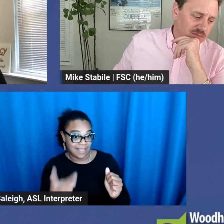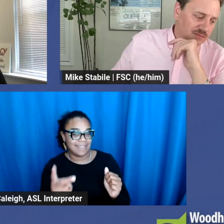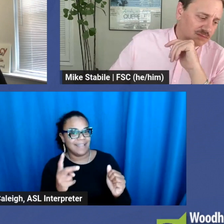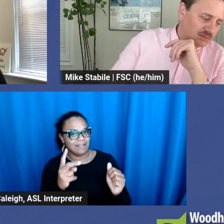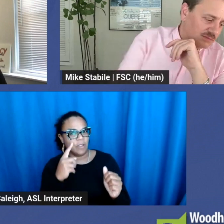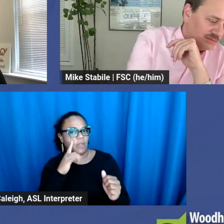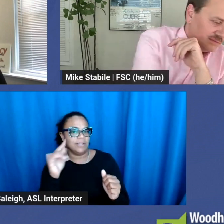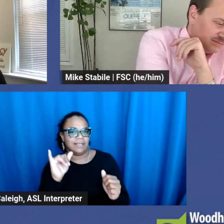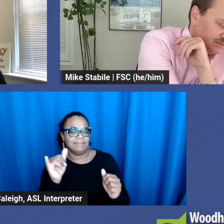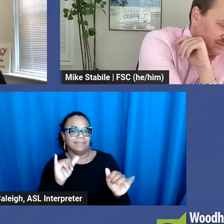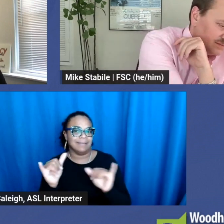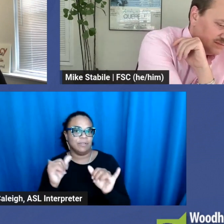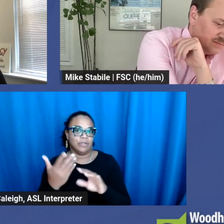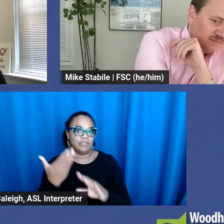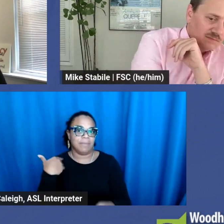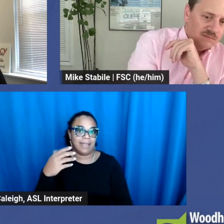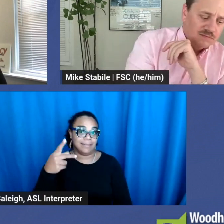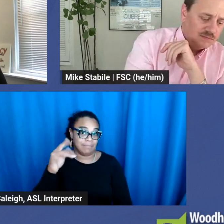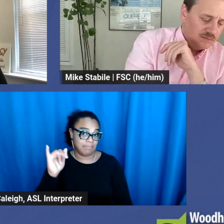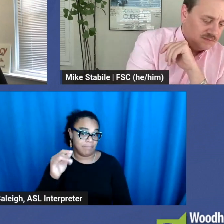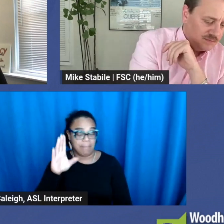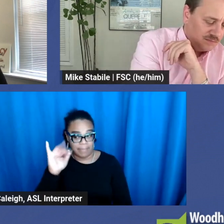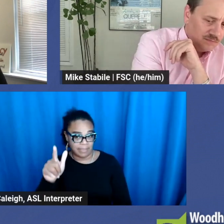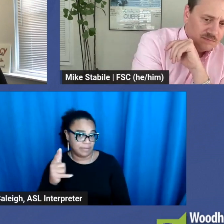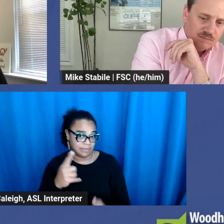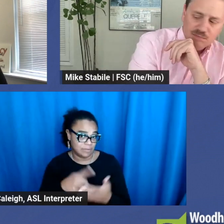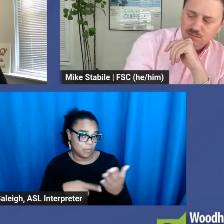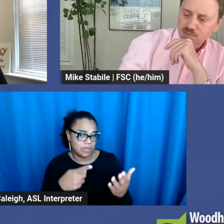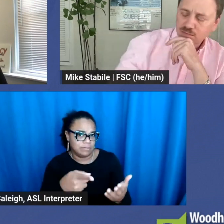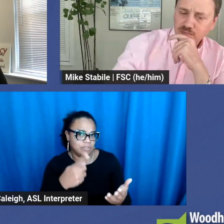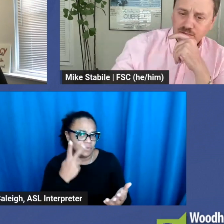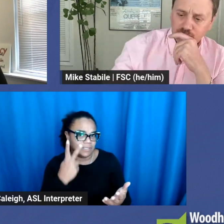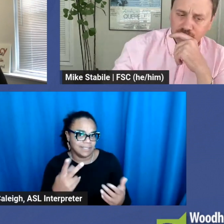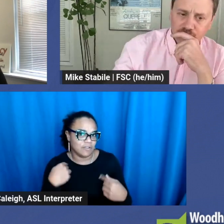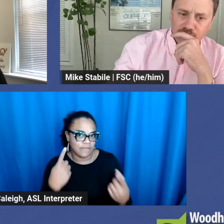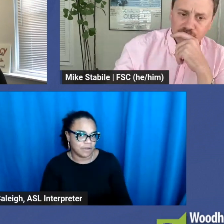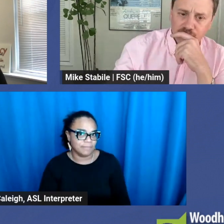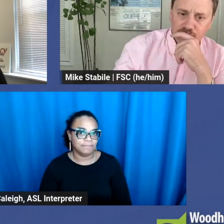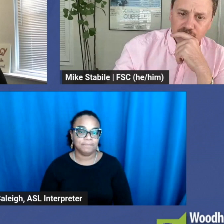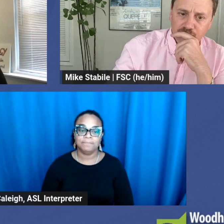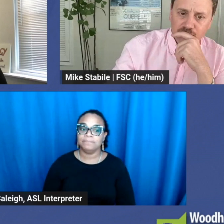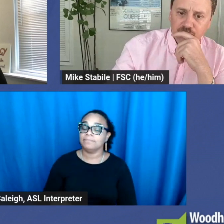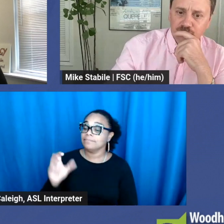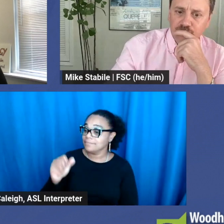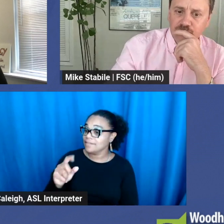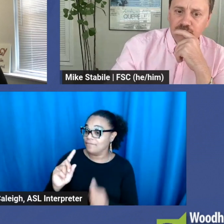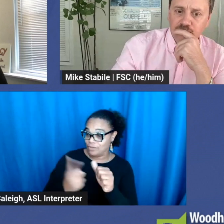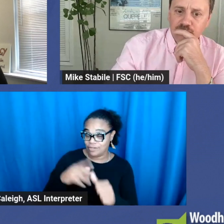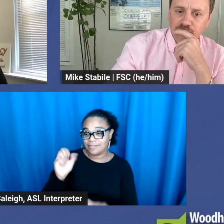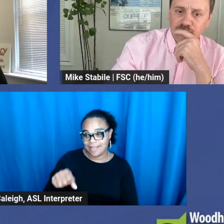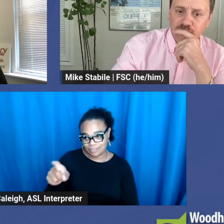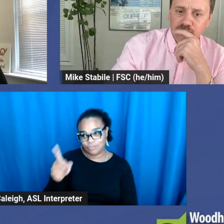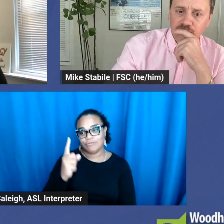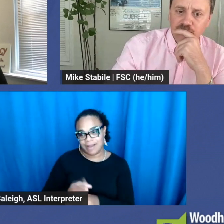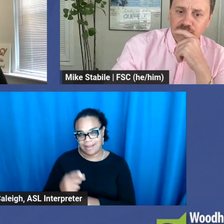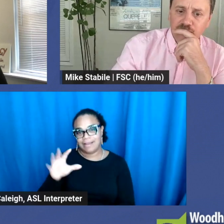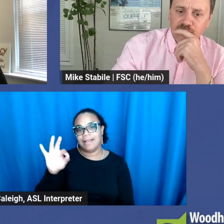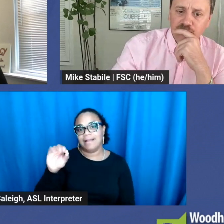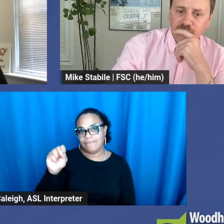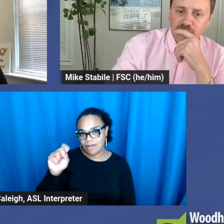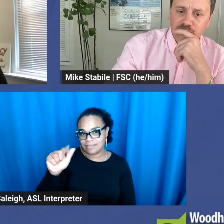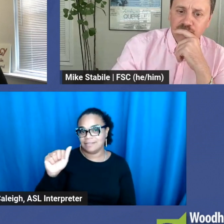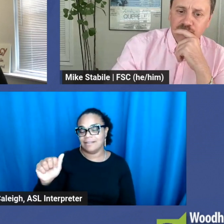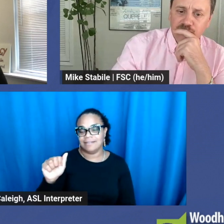us a little bit about your experience there. Yeah, sure. Well, first of all, you're totally right. FOSTA is a precursor to these